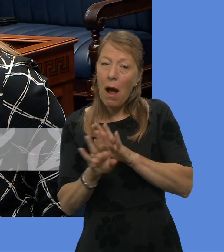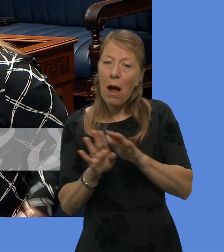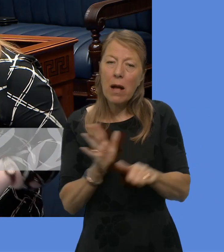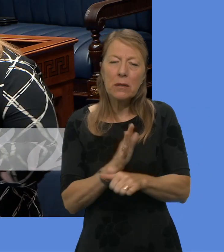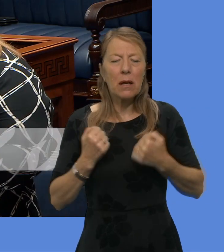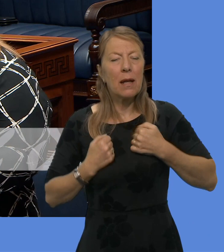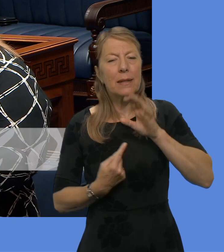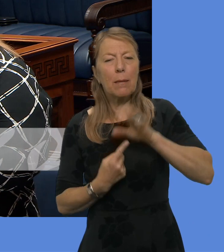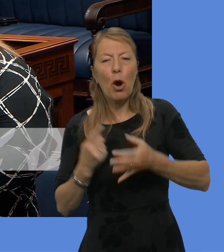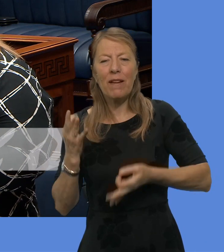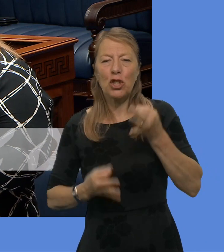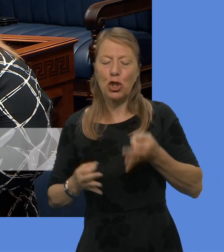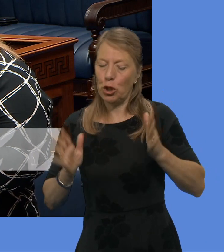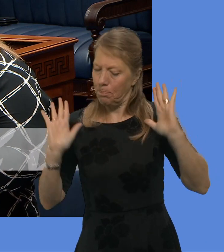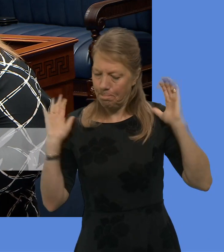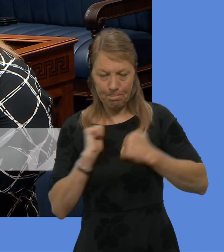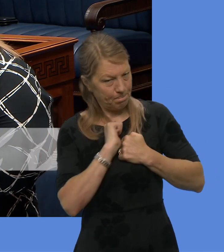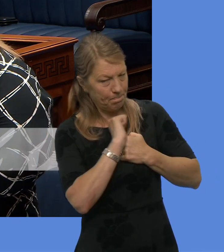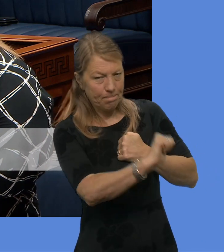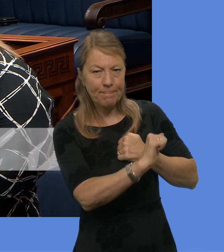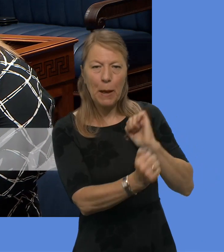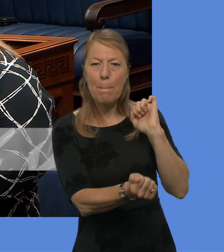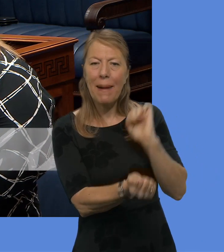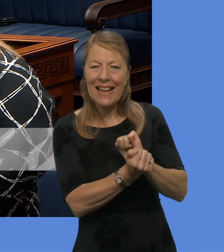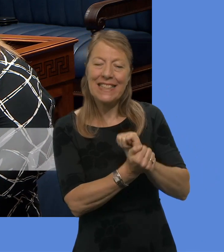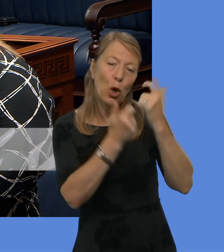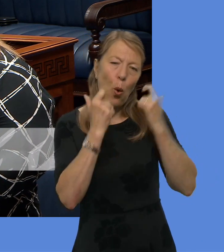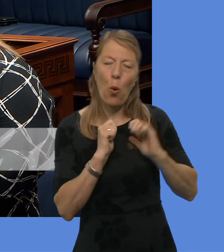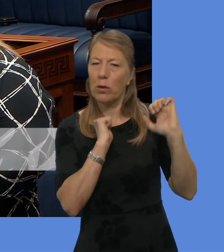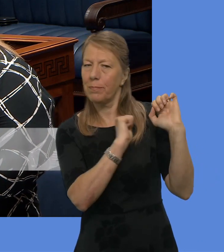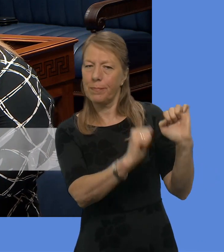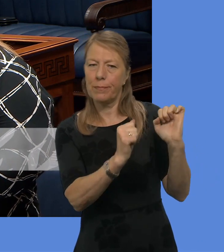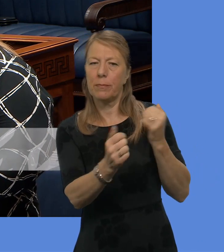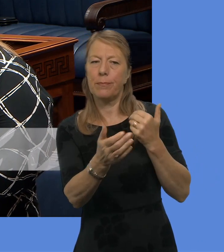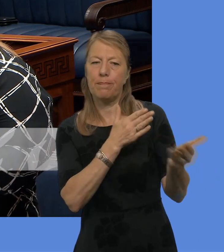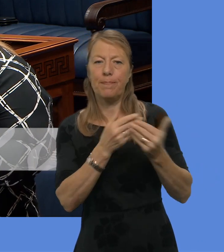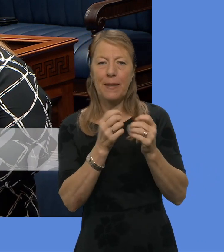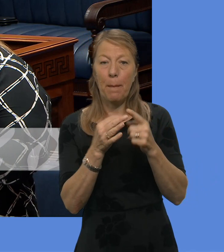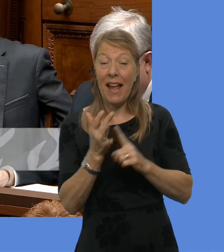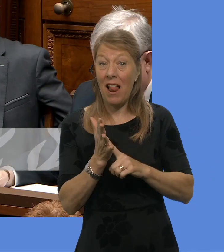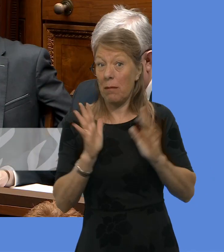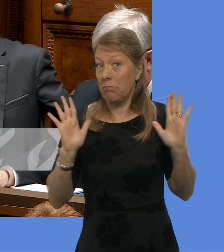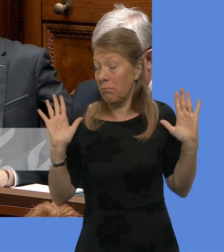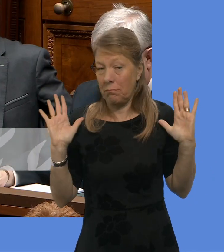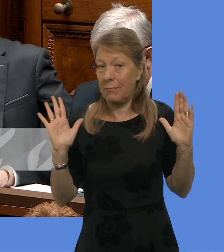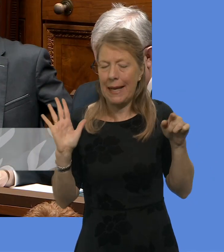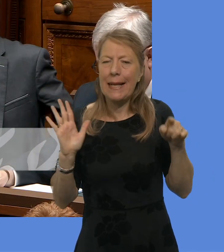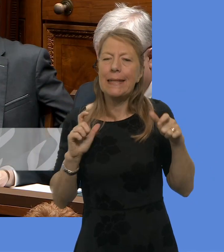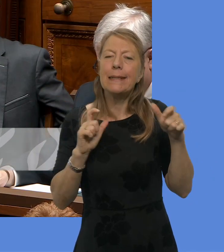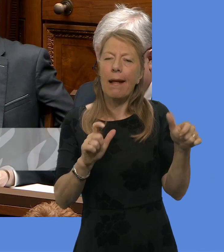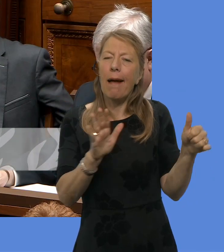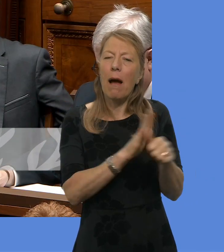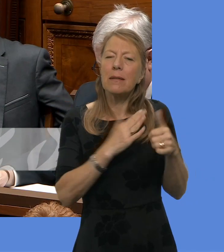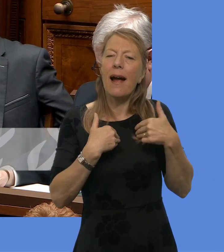the judiciary or the police, depending on circumstances, and their health would still be a matter for the health service rather than for